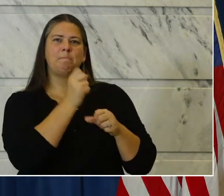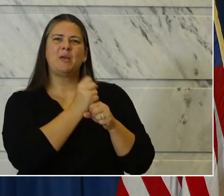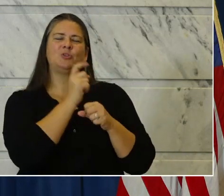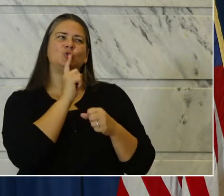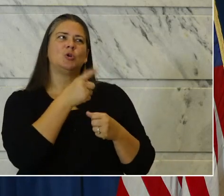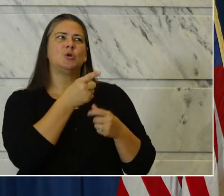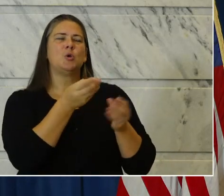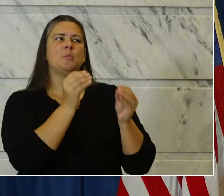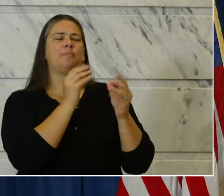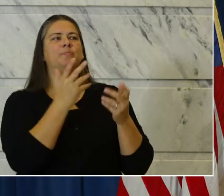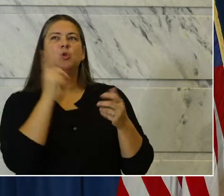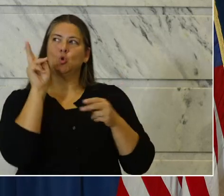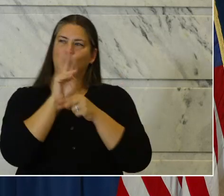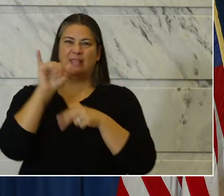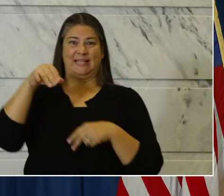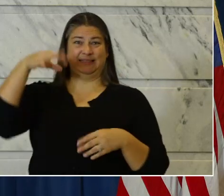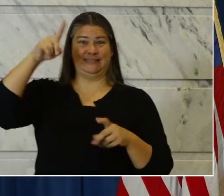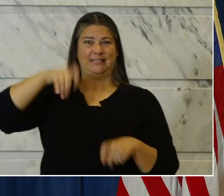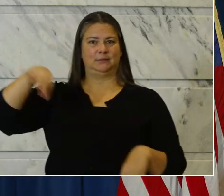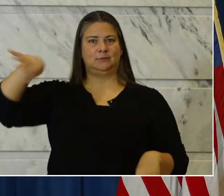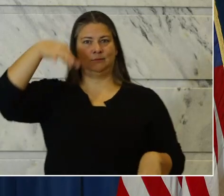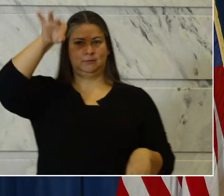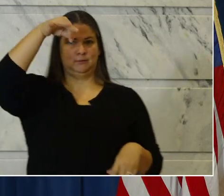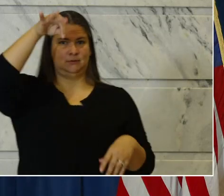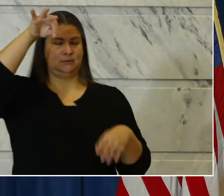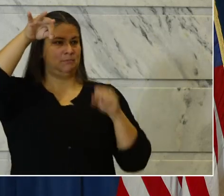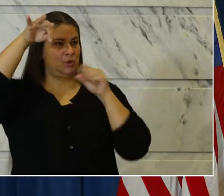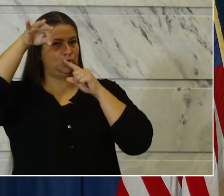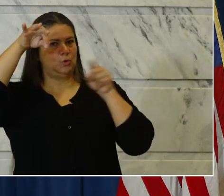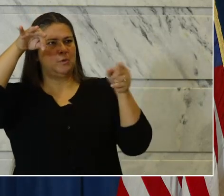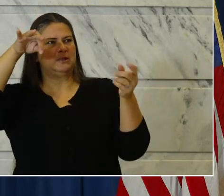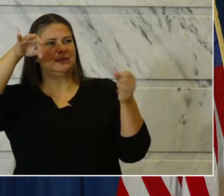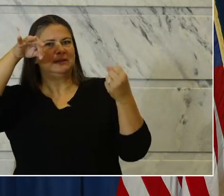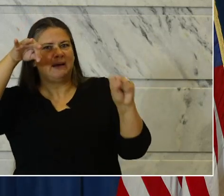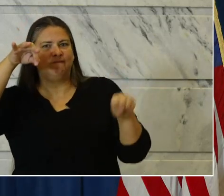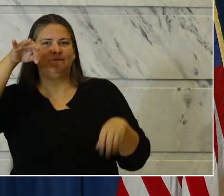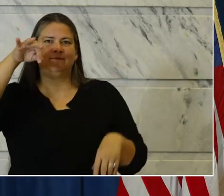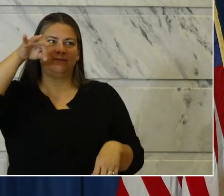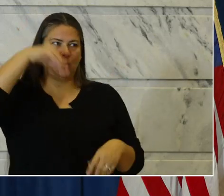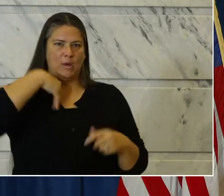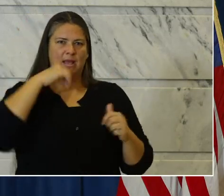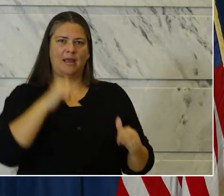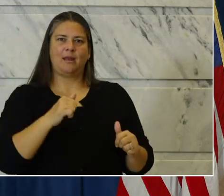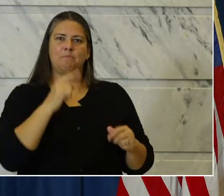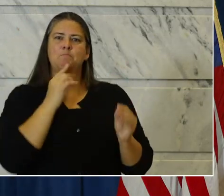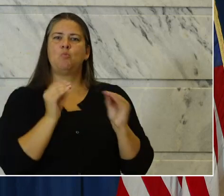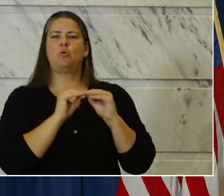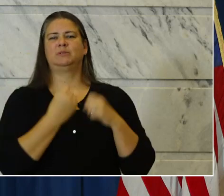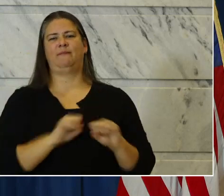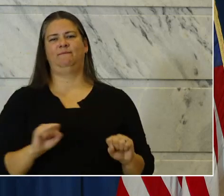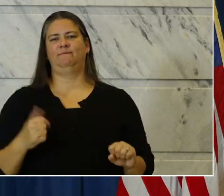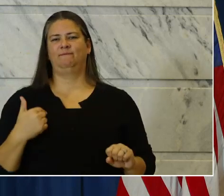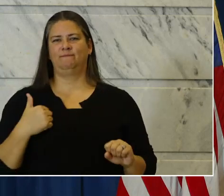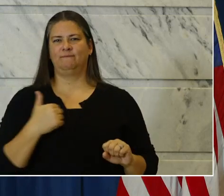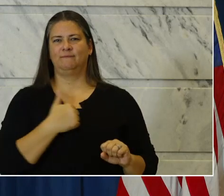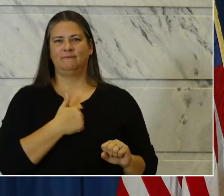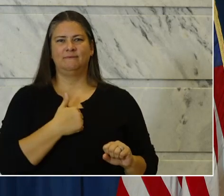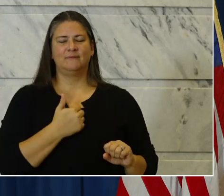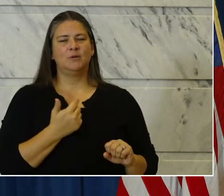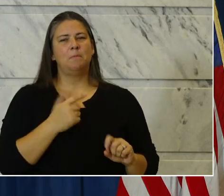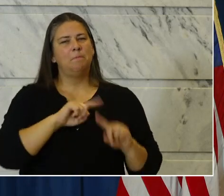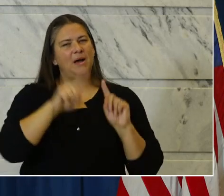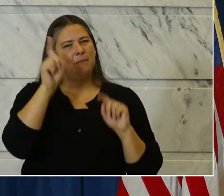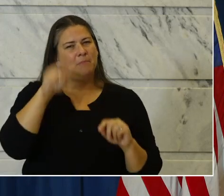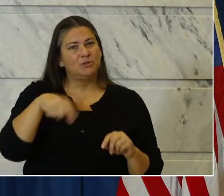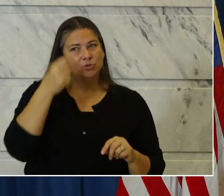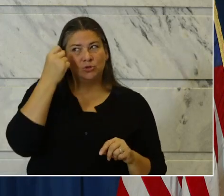It is a test that comes with limitations but can provide us some additional safety as long as we understand